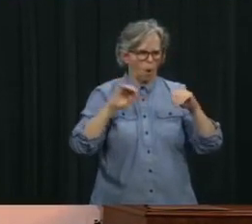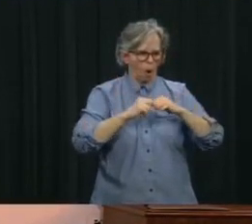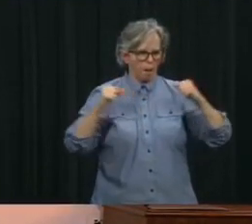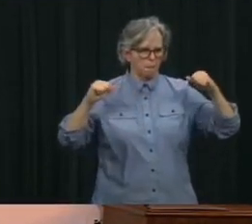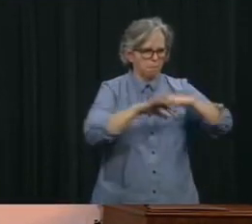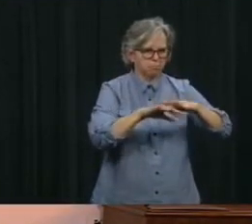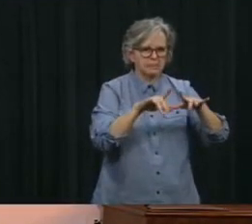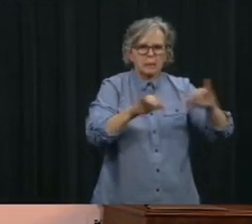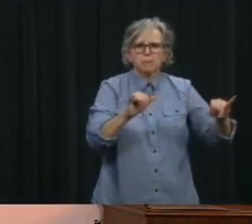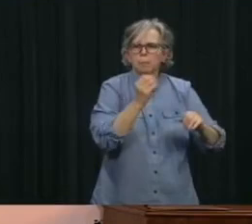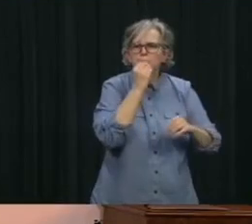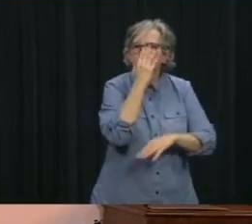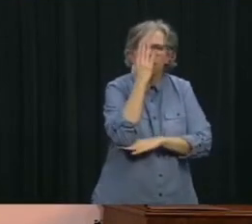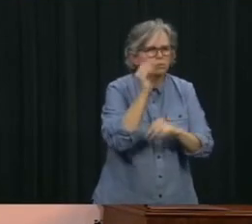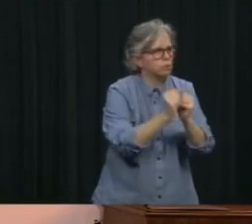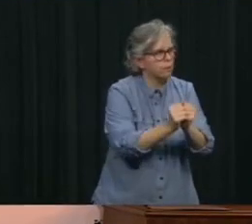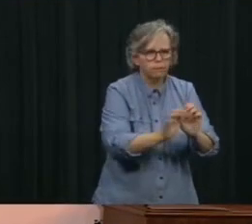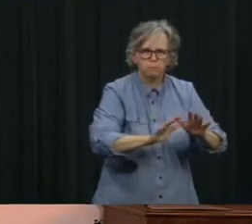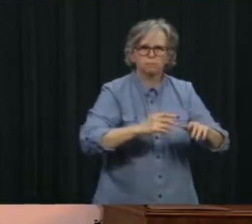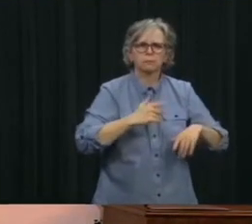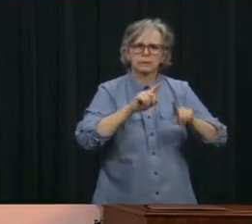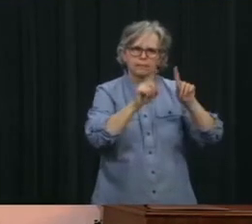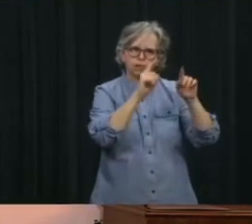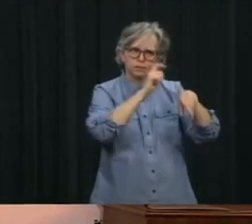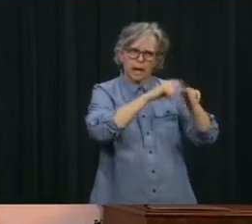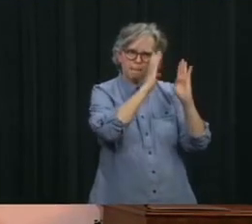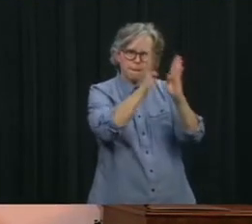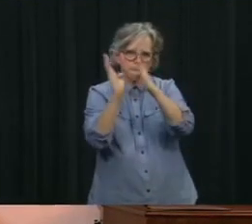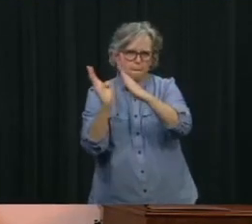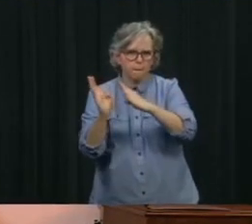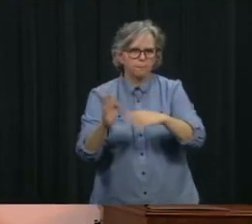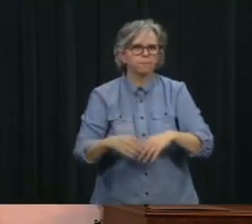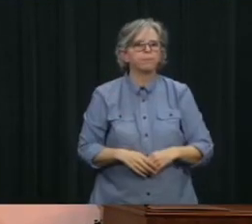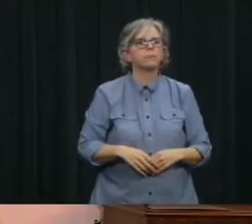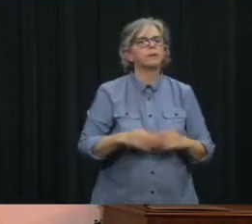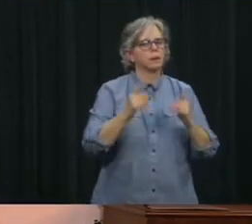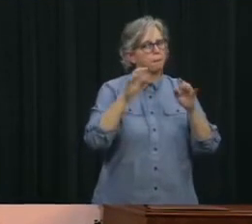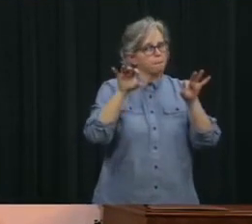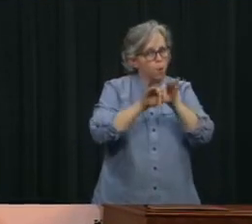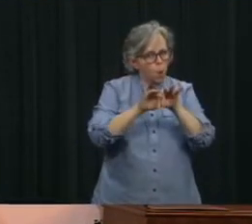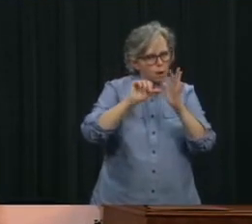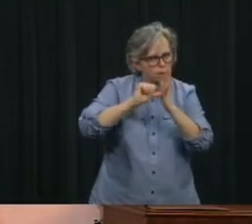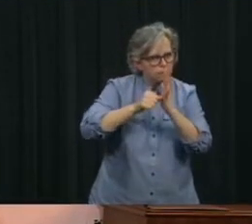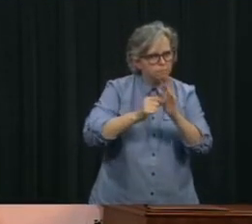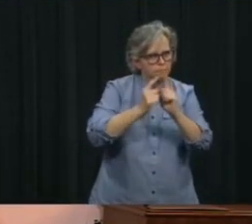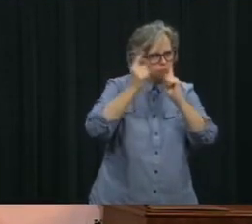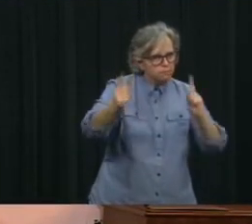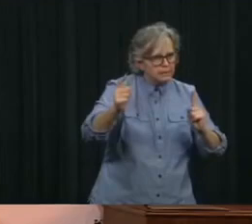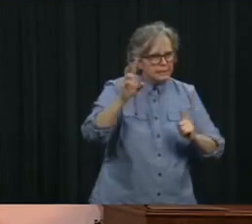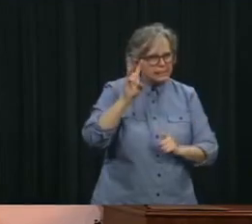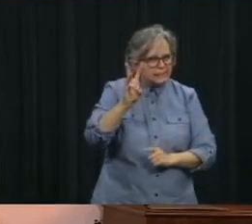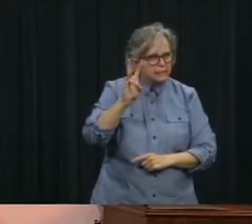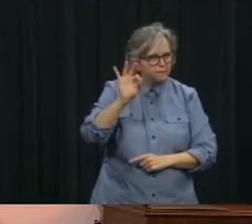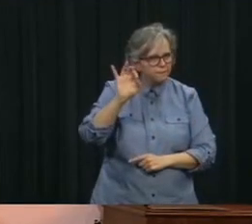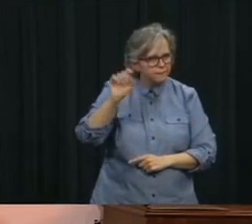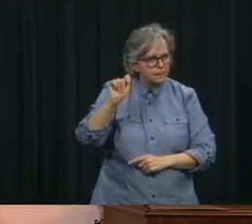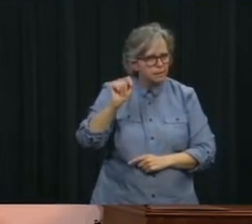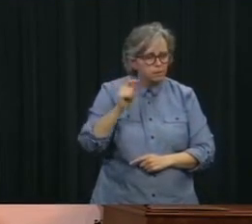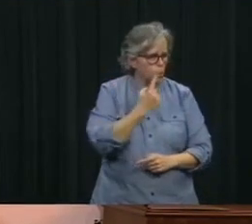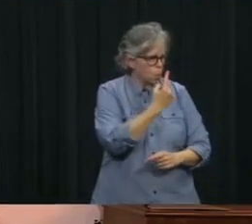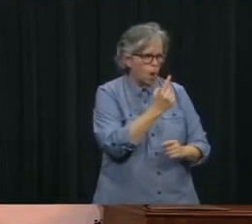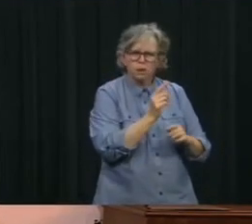out the 6-foot rule. And I know that one suggestion that we had from a small business that they did, coffee